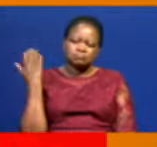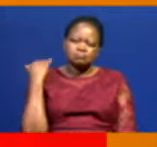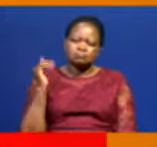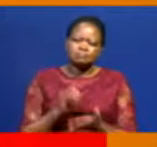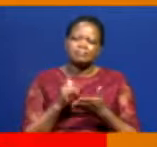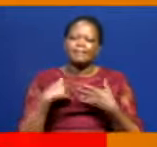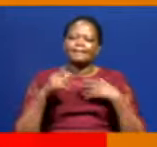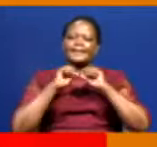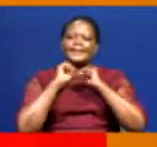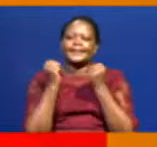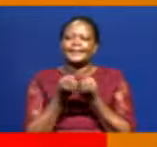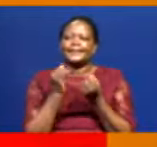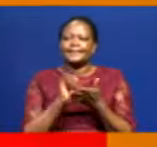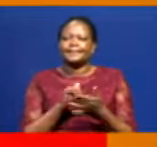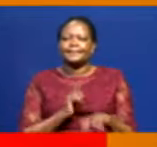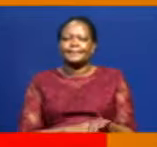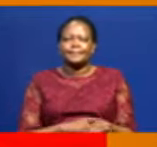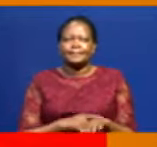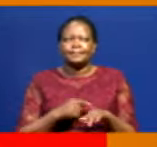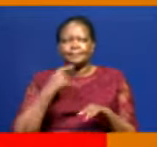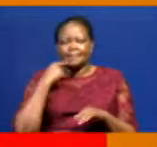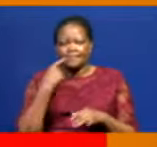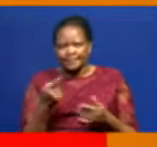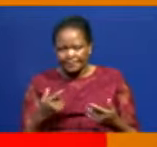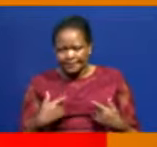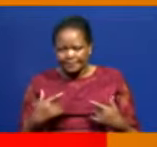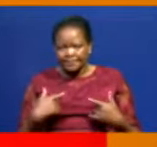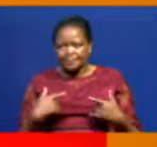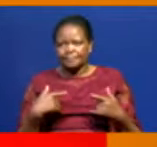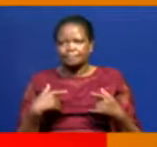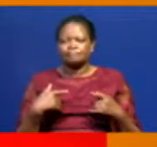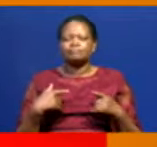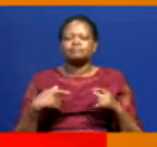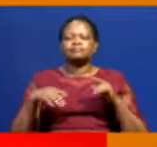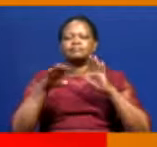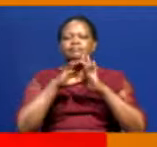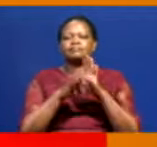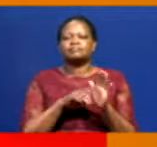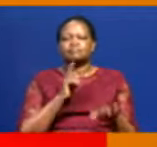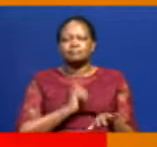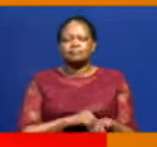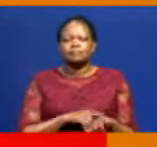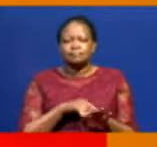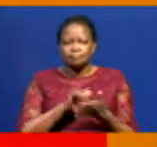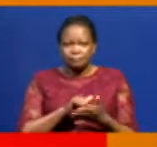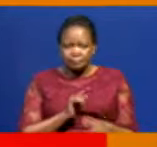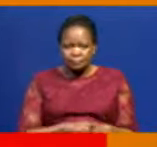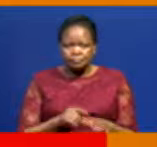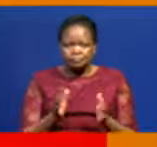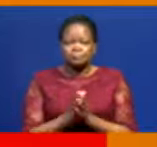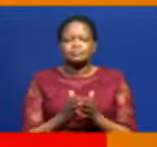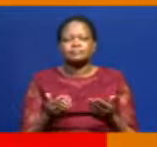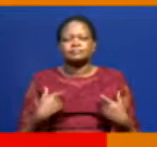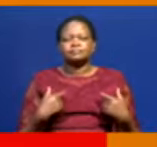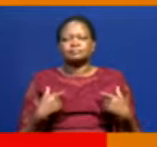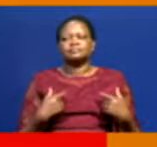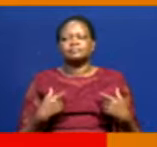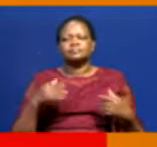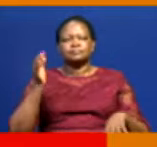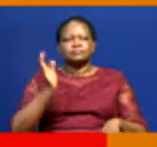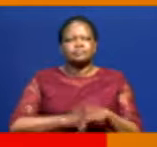time. We therefore had a dominant constitutional moment at that time, and we had a good